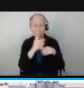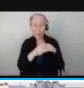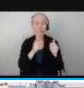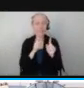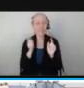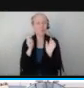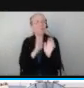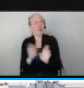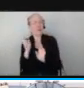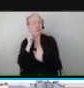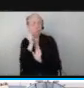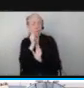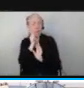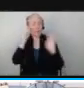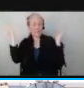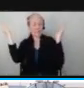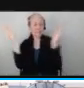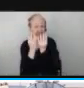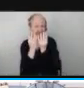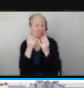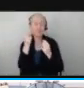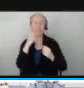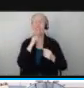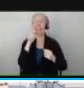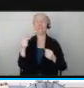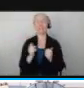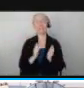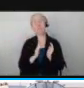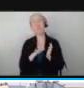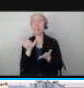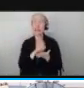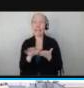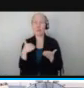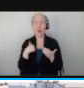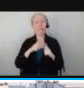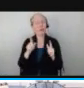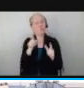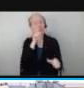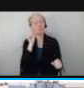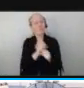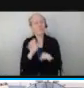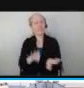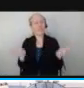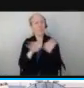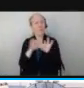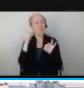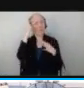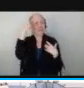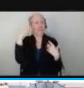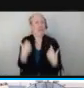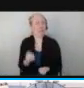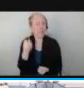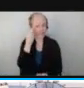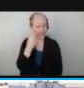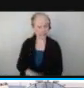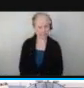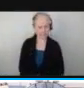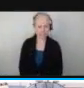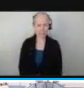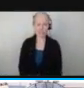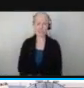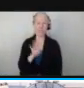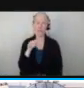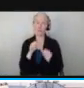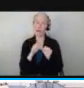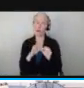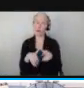a nice to have. It's something that's really important for the mental well-being. That's an ongoing challenge we've